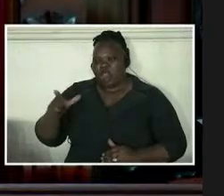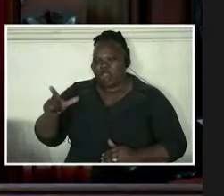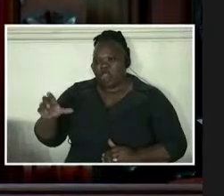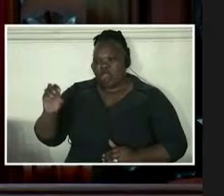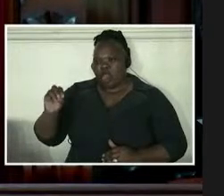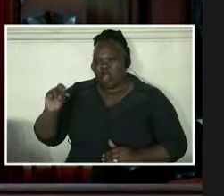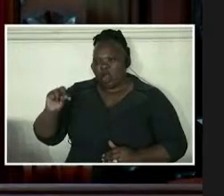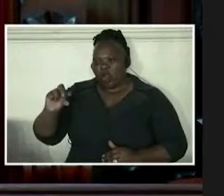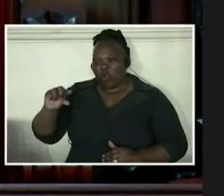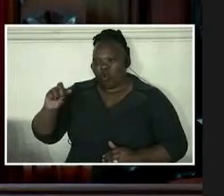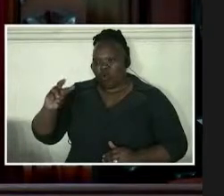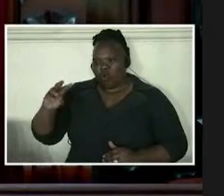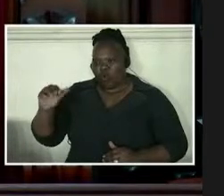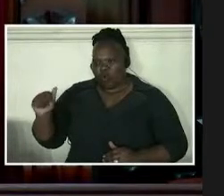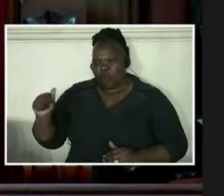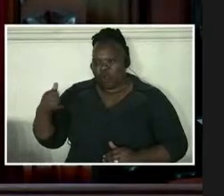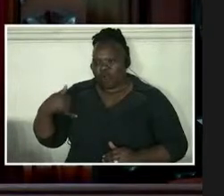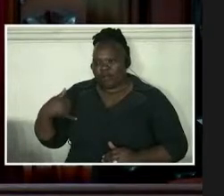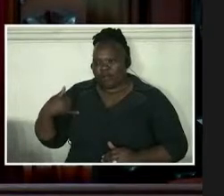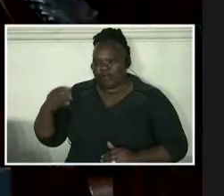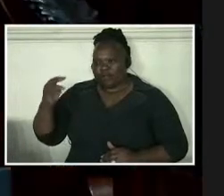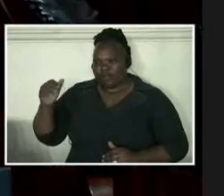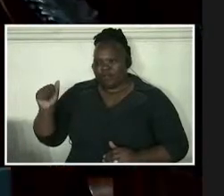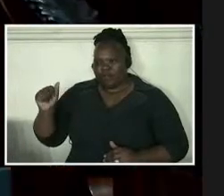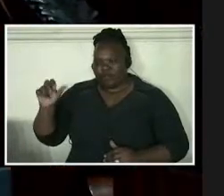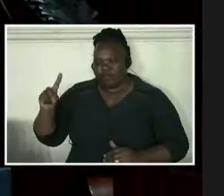this is your time honorable man